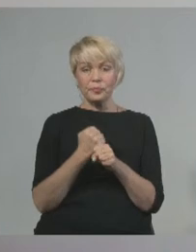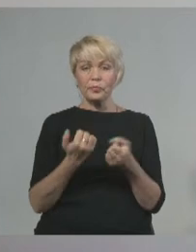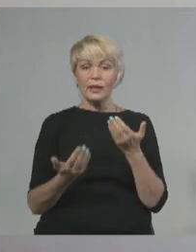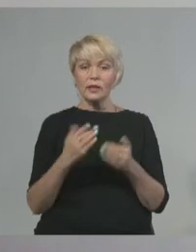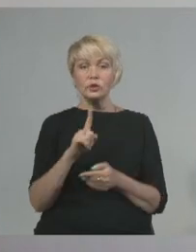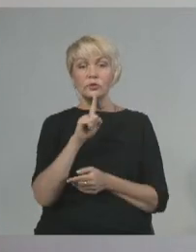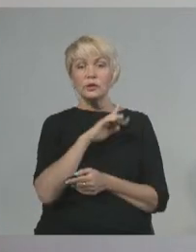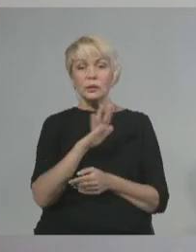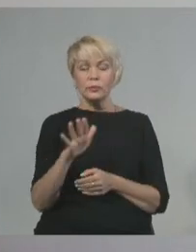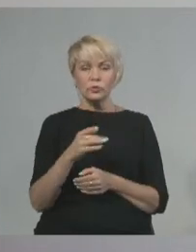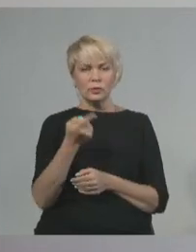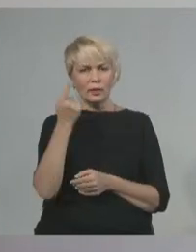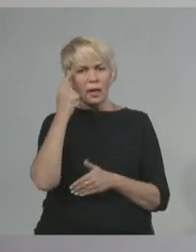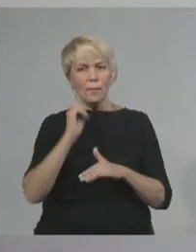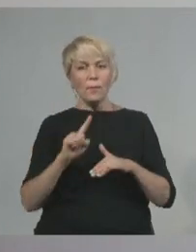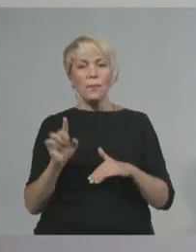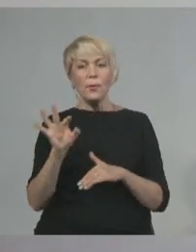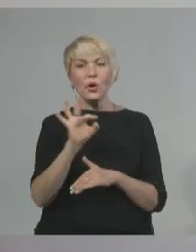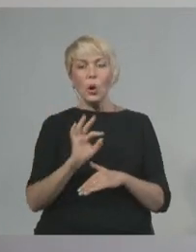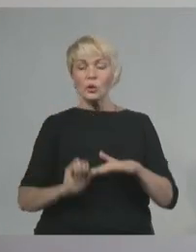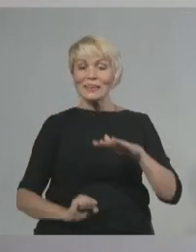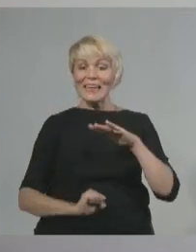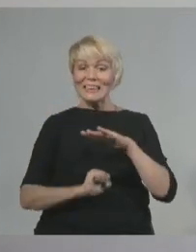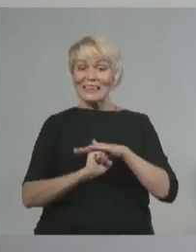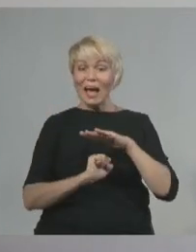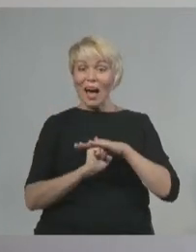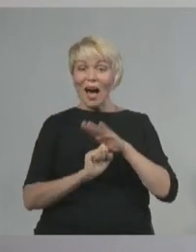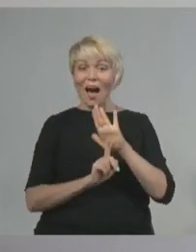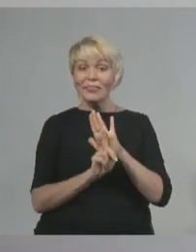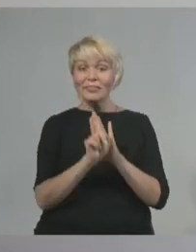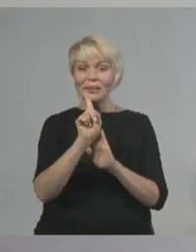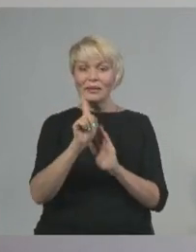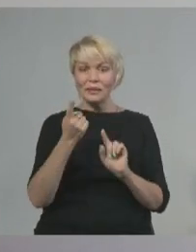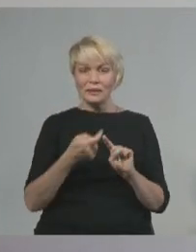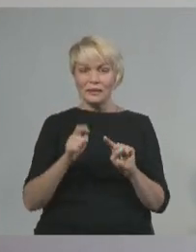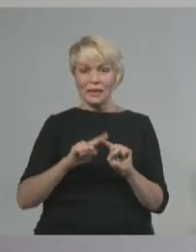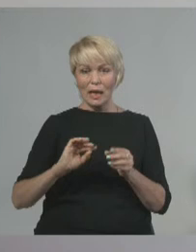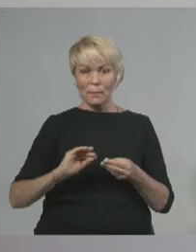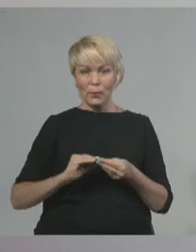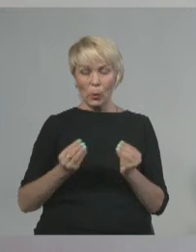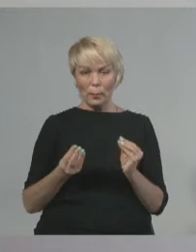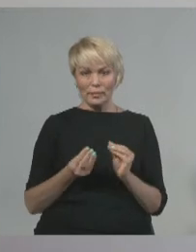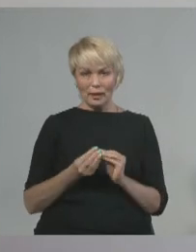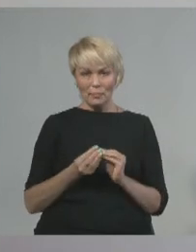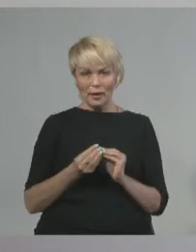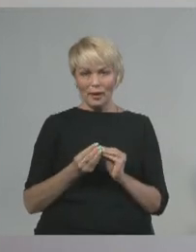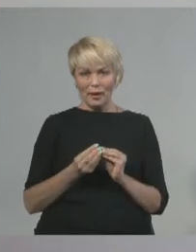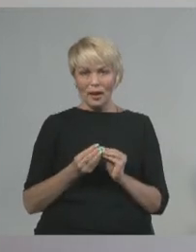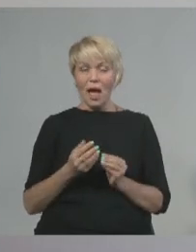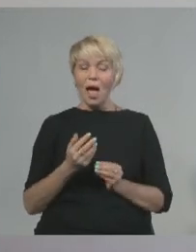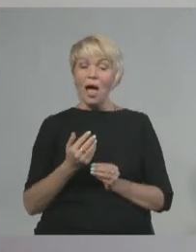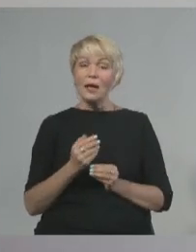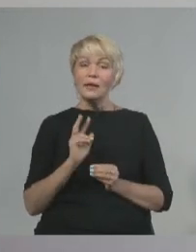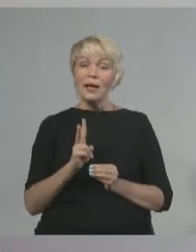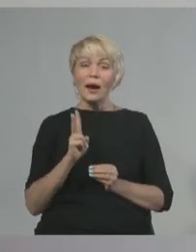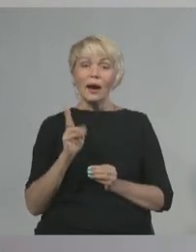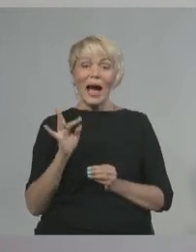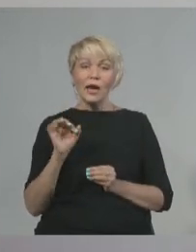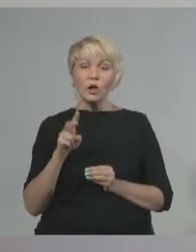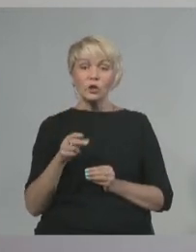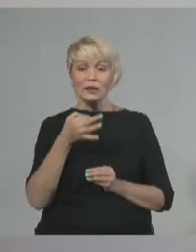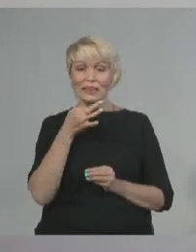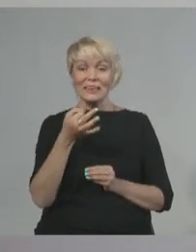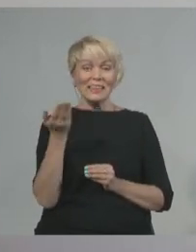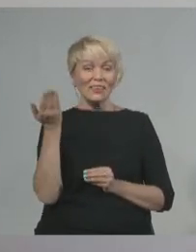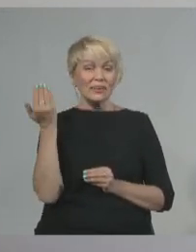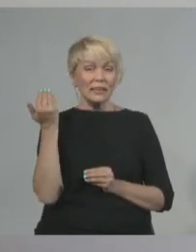our perspective at confidencial we are increasingly concerned as carlos mentioned before with what happens after we